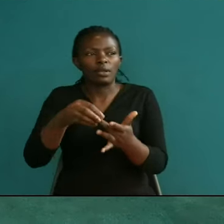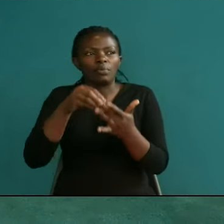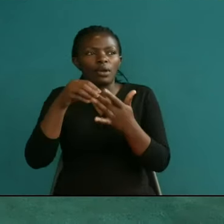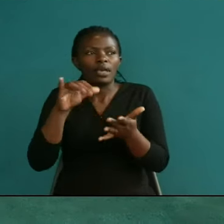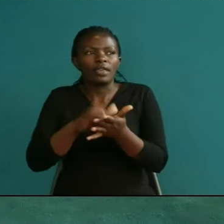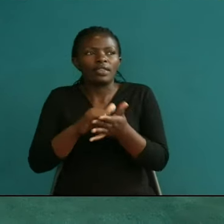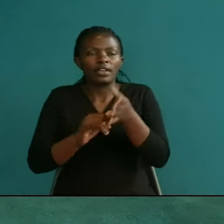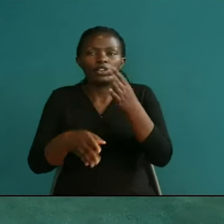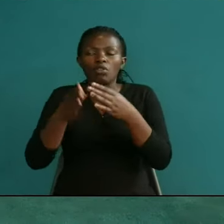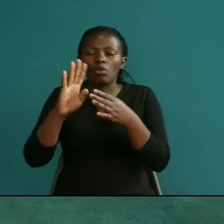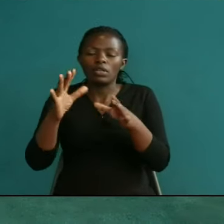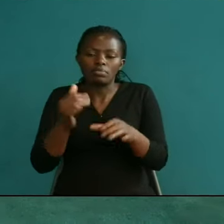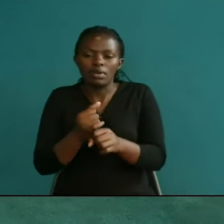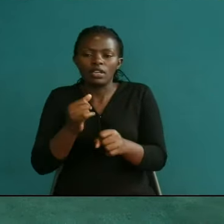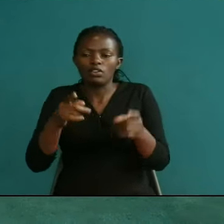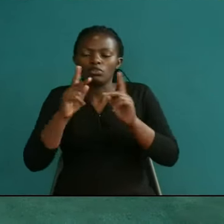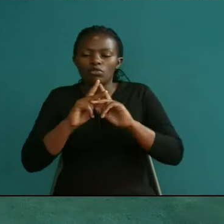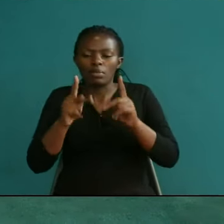of Judah?